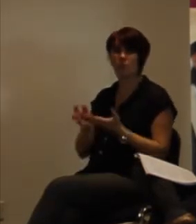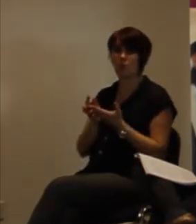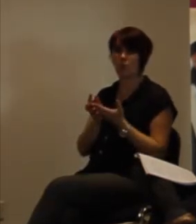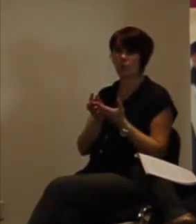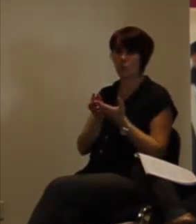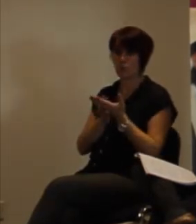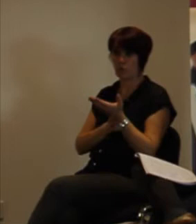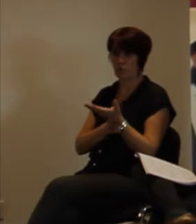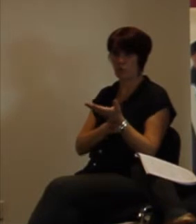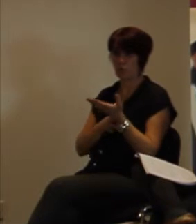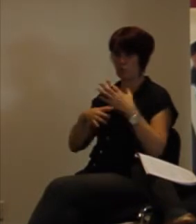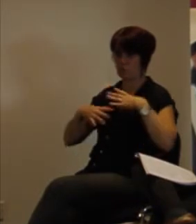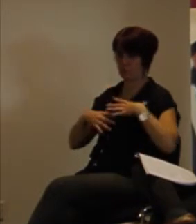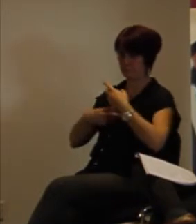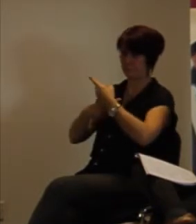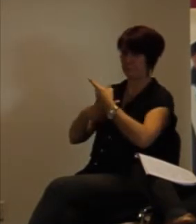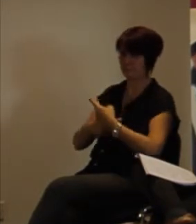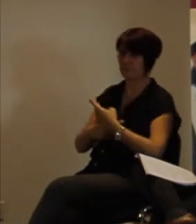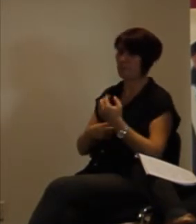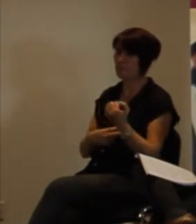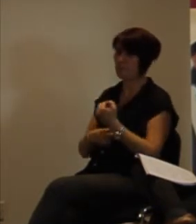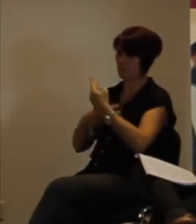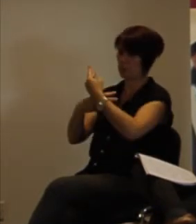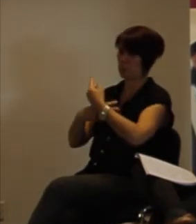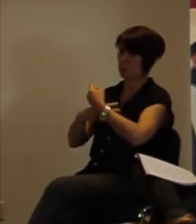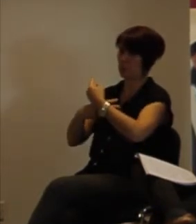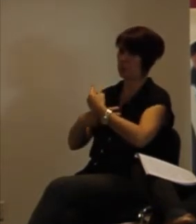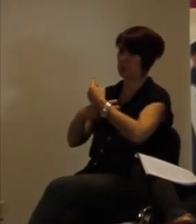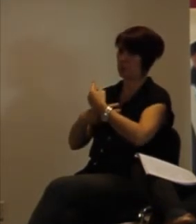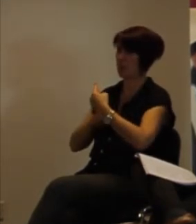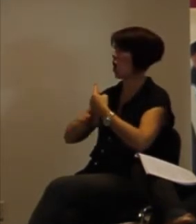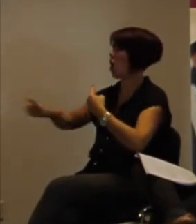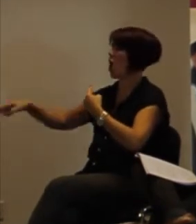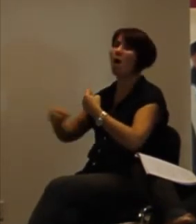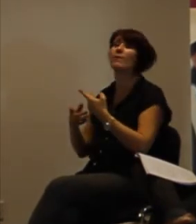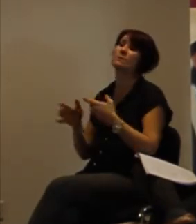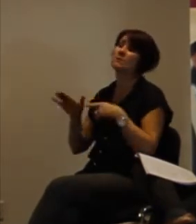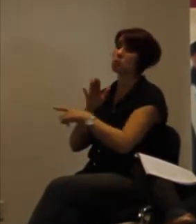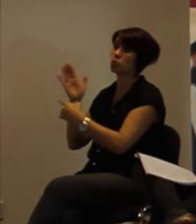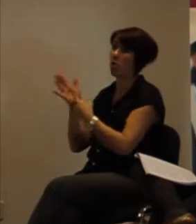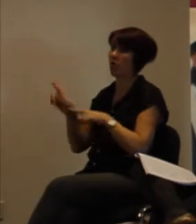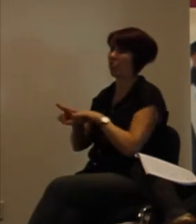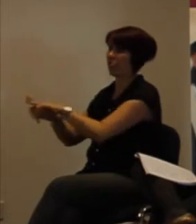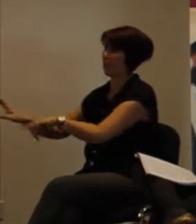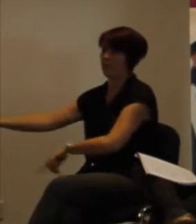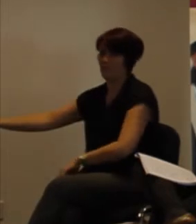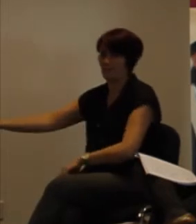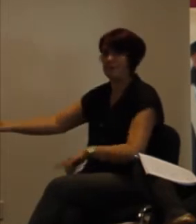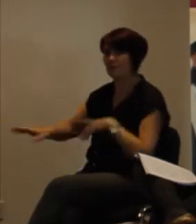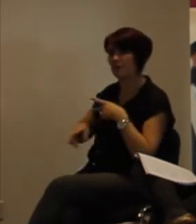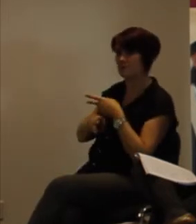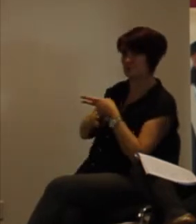rest break, learners must be fully supervised. Now, obviously, we're not expecting you to sit in the toilet with them, but you must supervise them and make